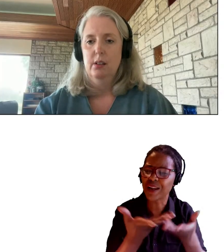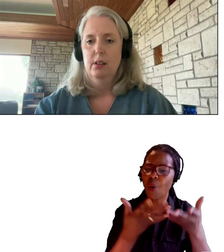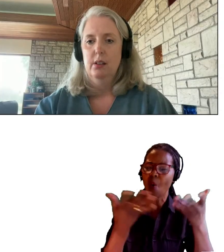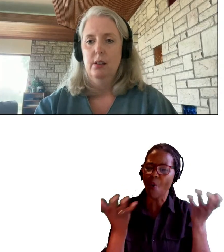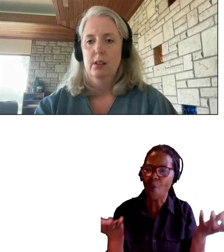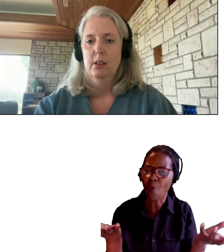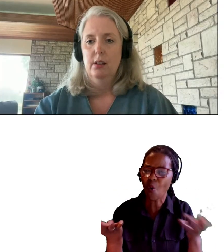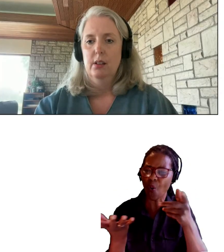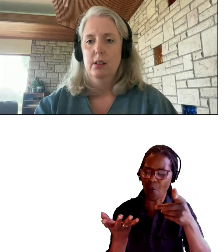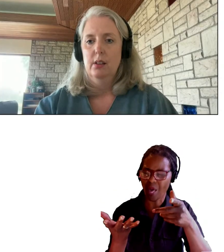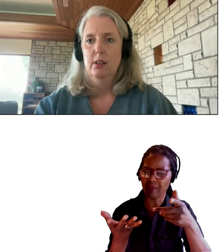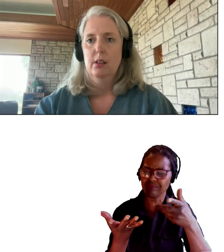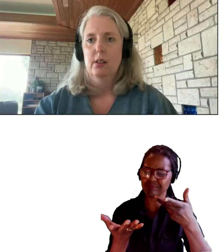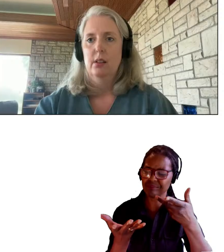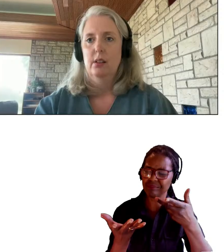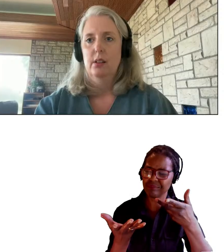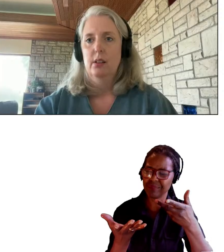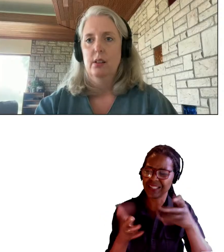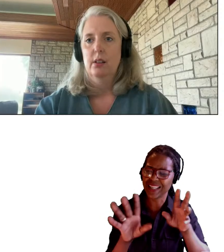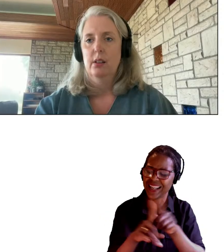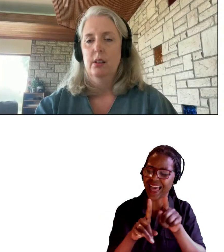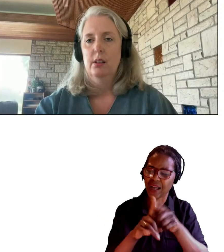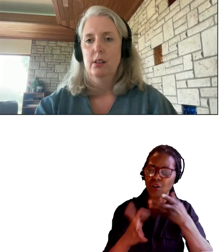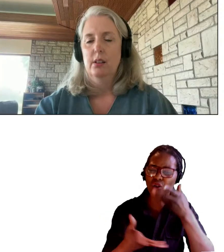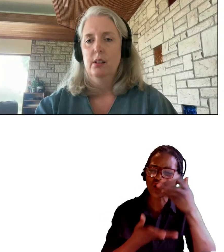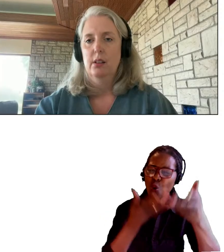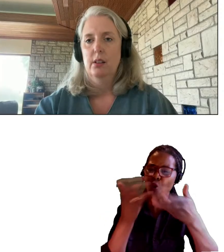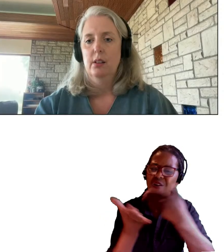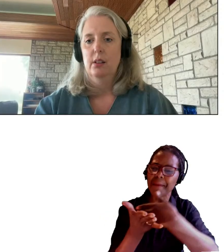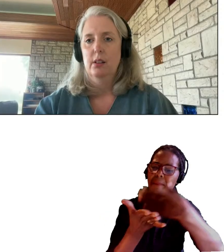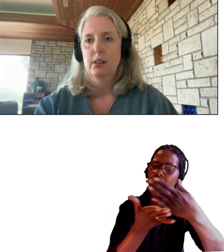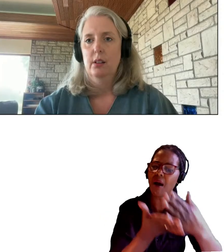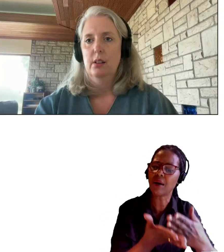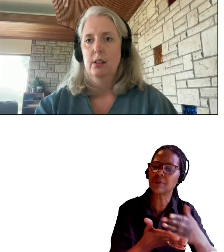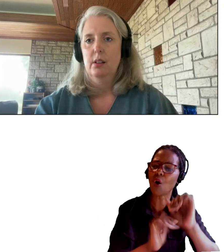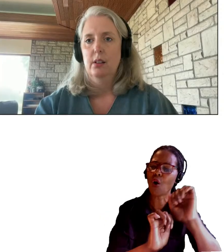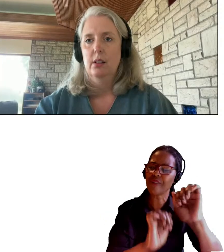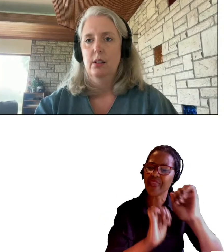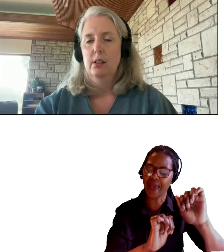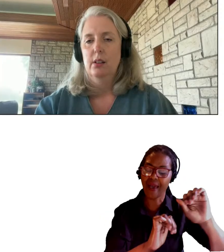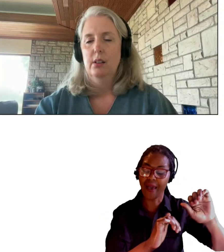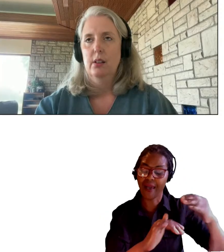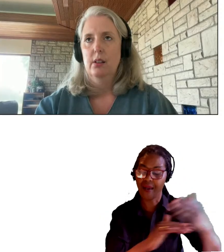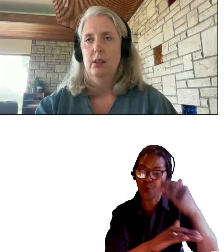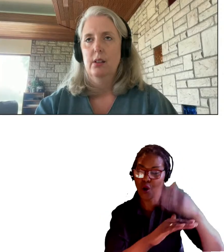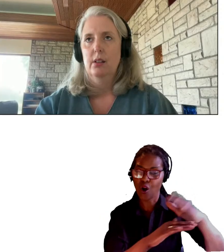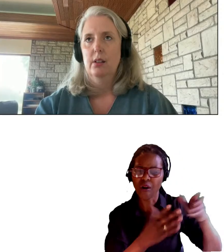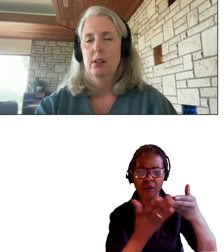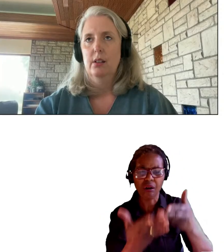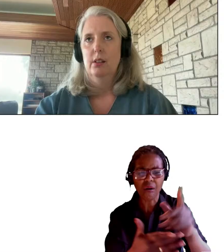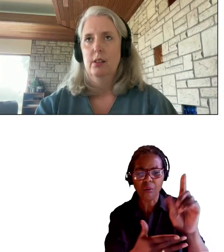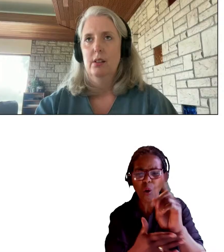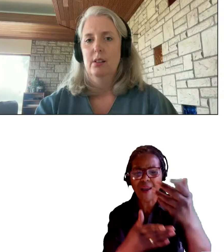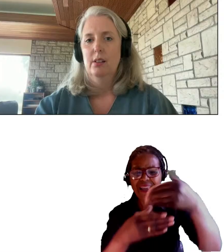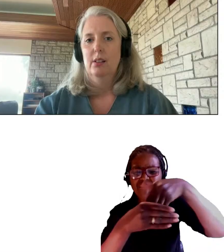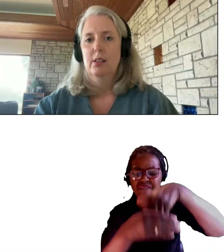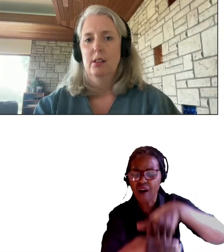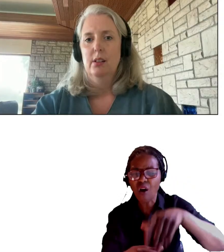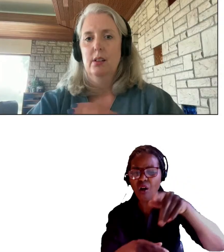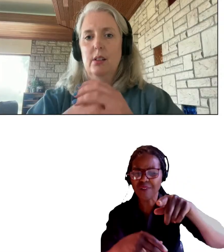the narrative, the narrative aspect of what they were delivering is what involved the diverse community? Yeah, like I said,